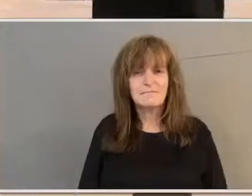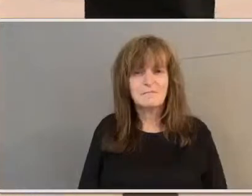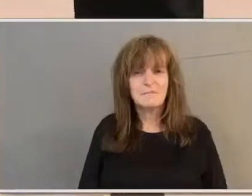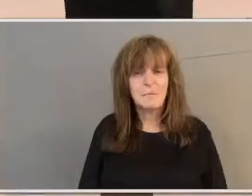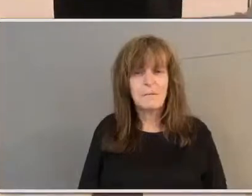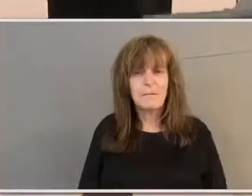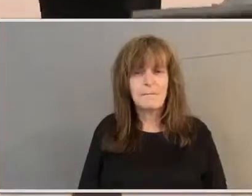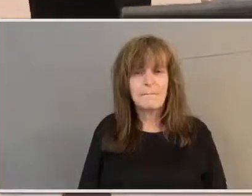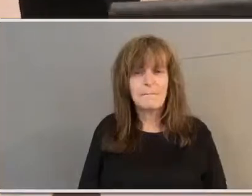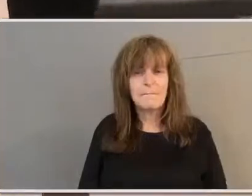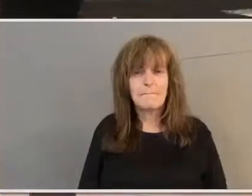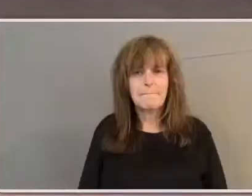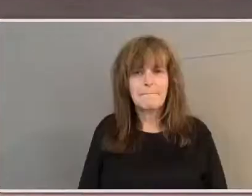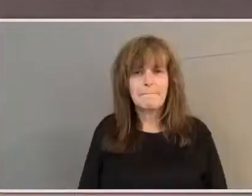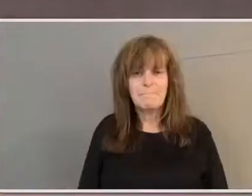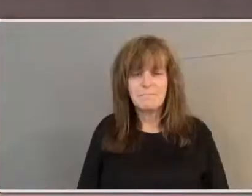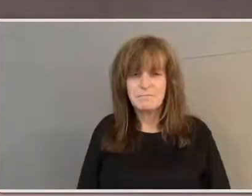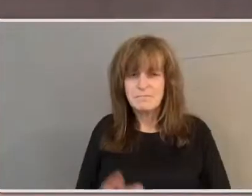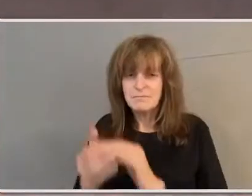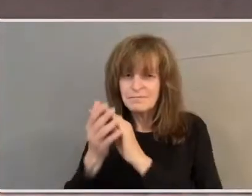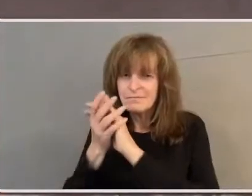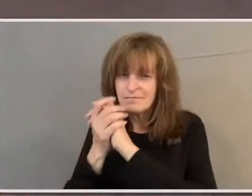Congratulations again, Minister Cho.